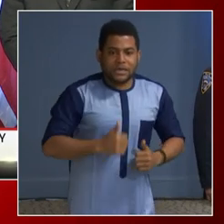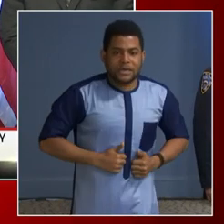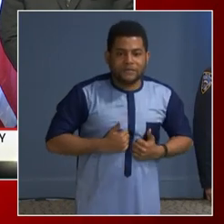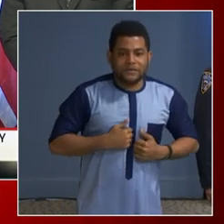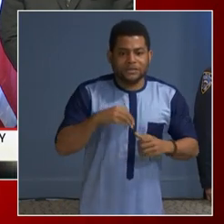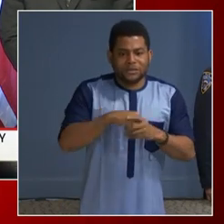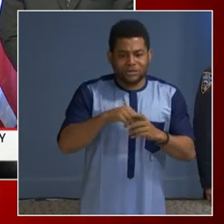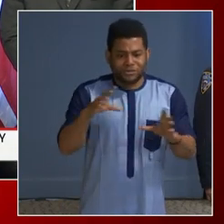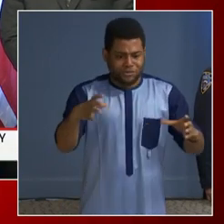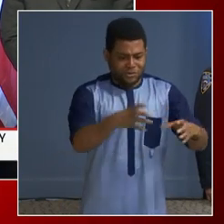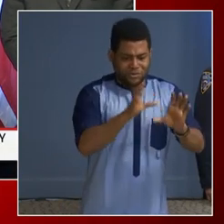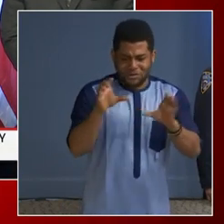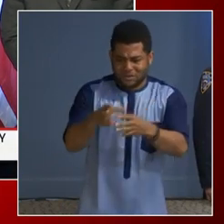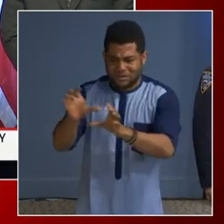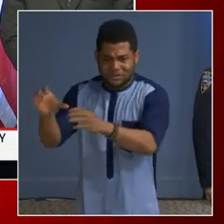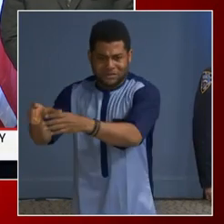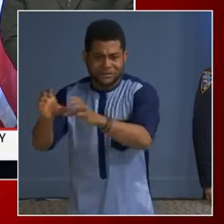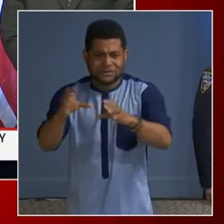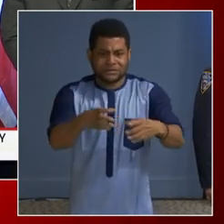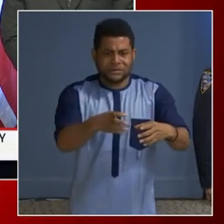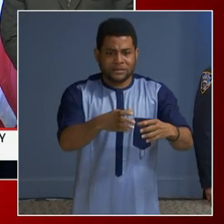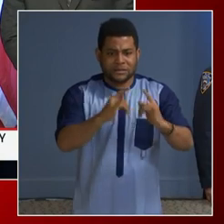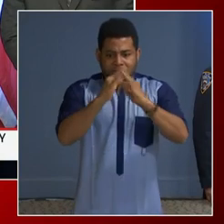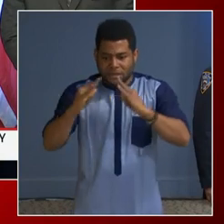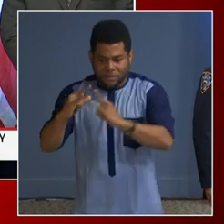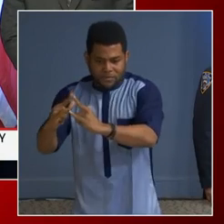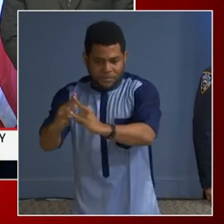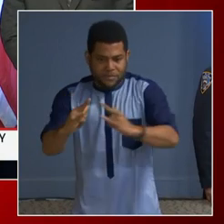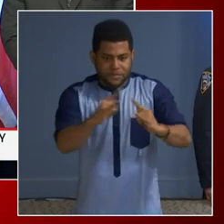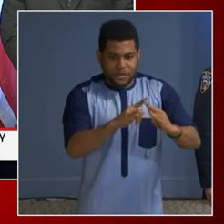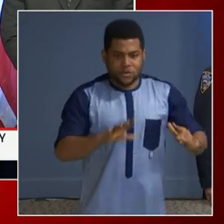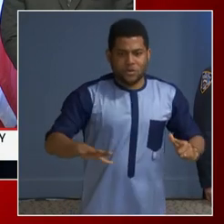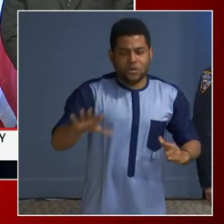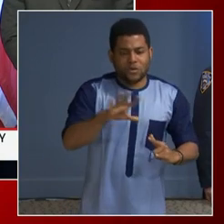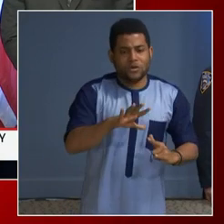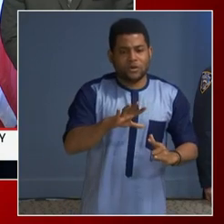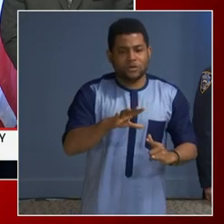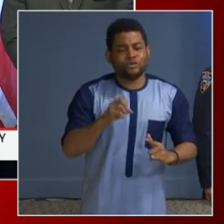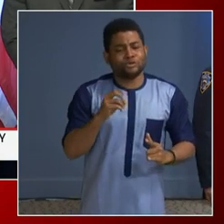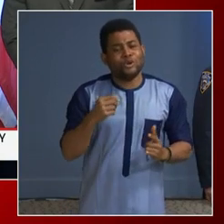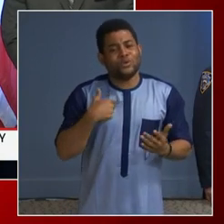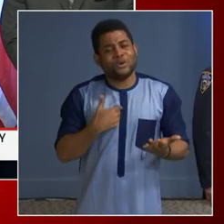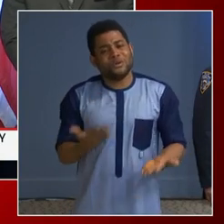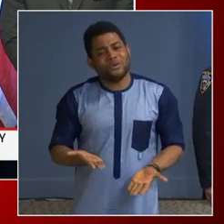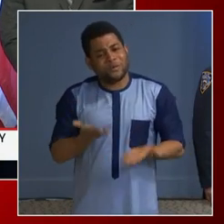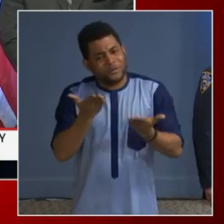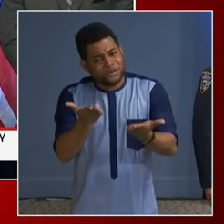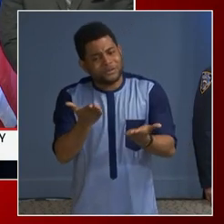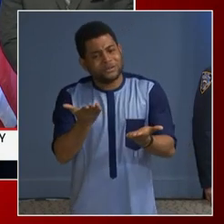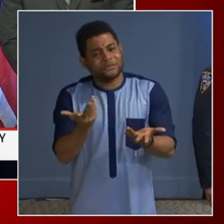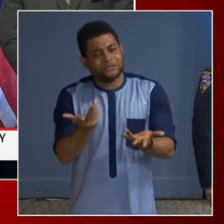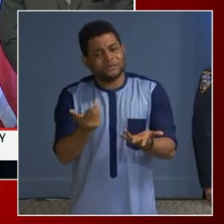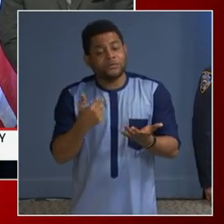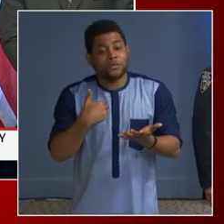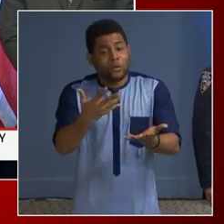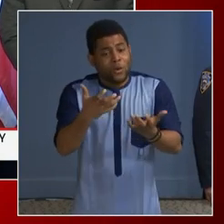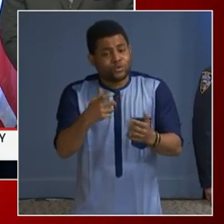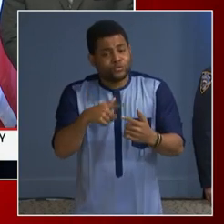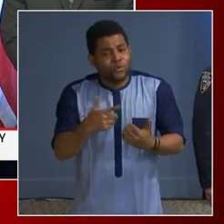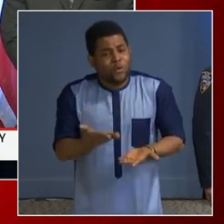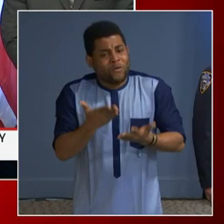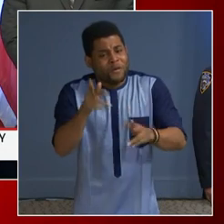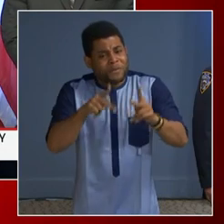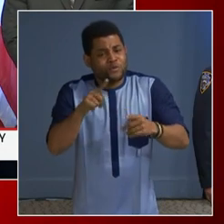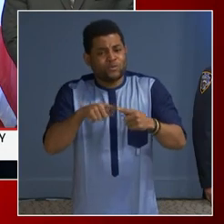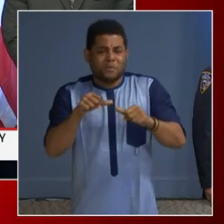encampments. And we know that we can offer people permanent housing, and we can offer them shelter.